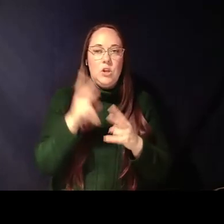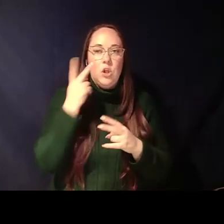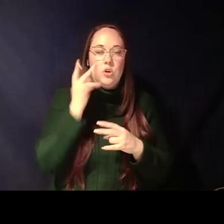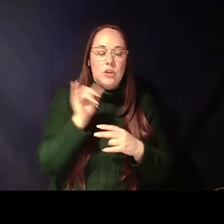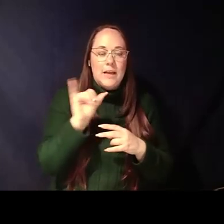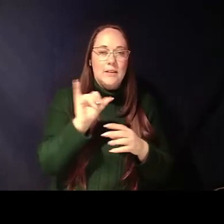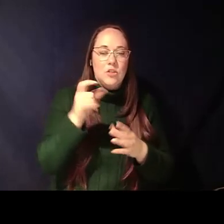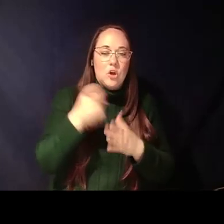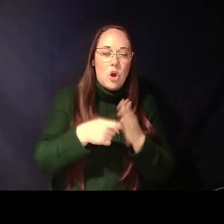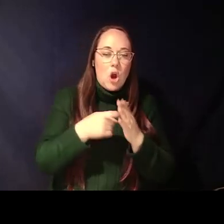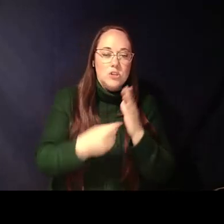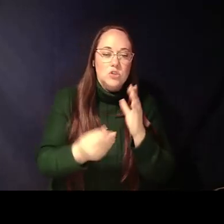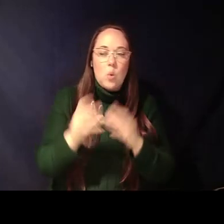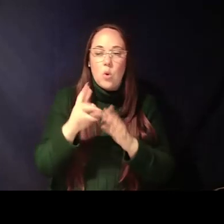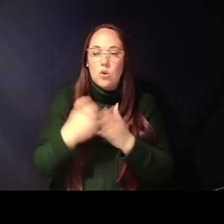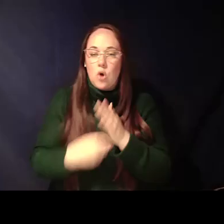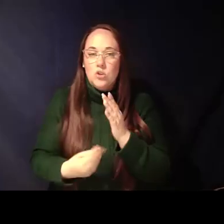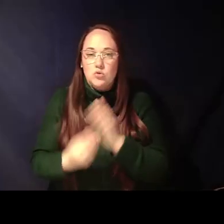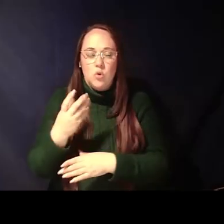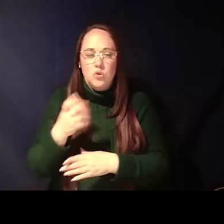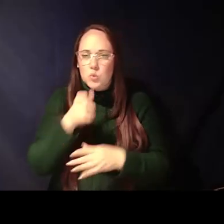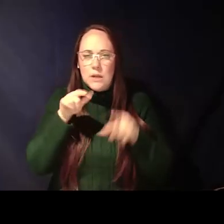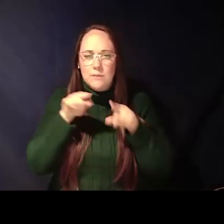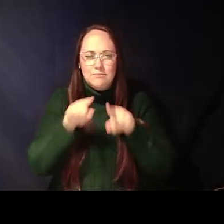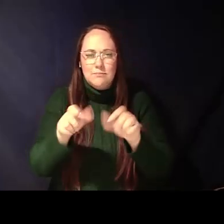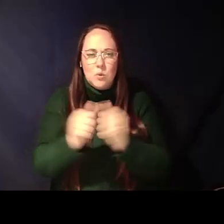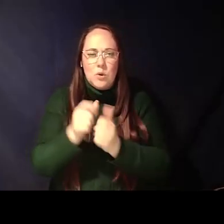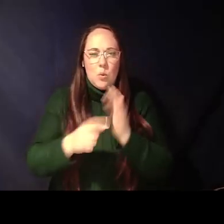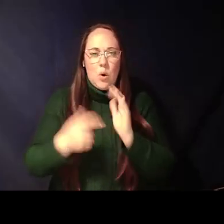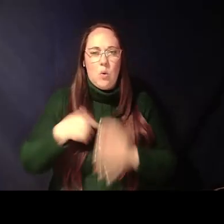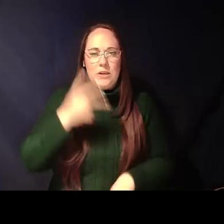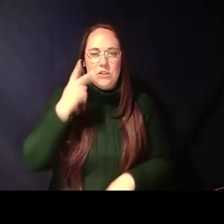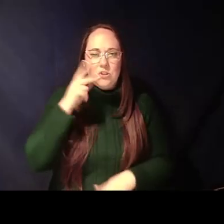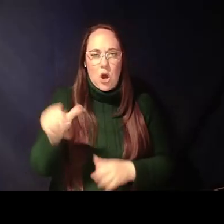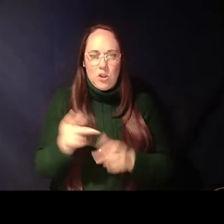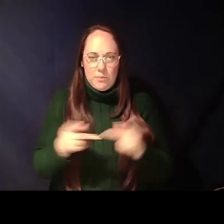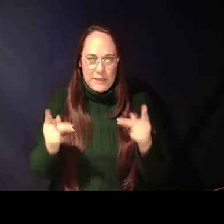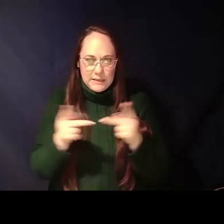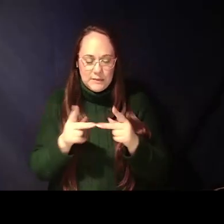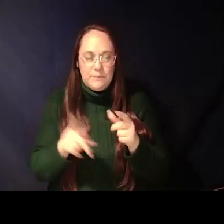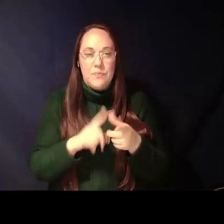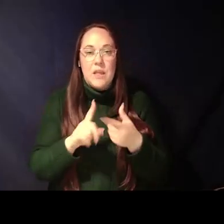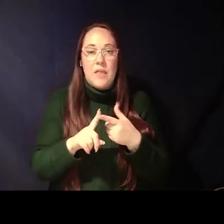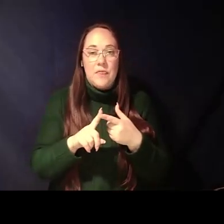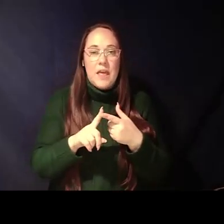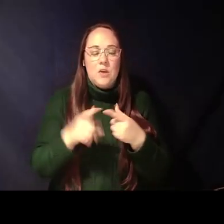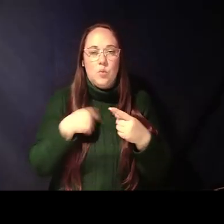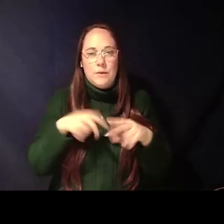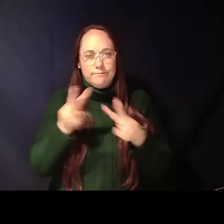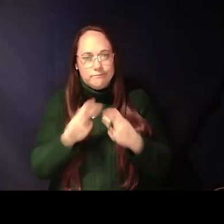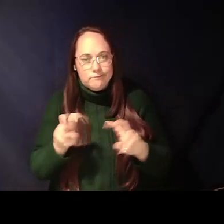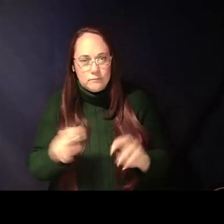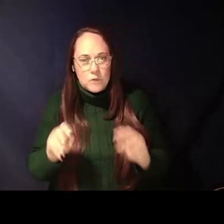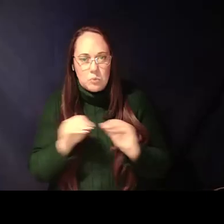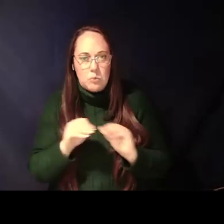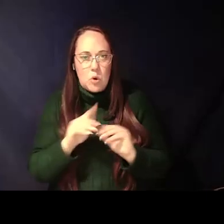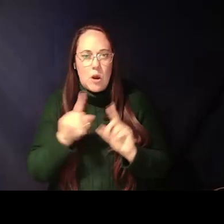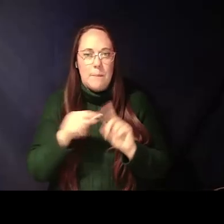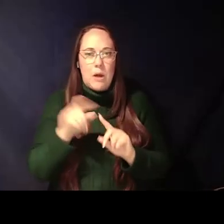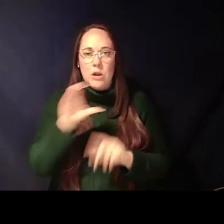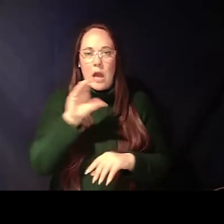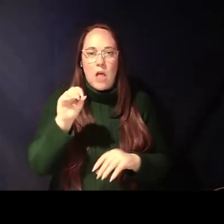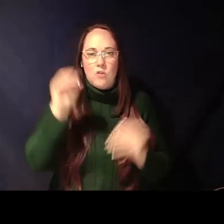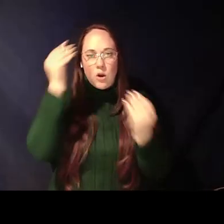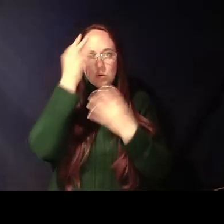or the cost growth was out of line with what we saw elsewhere. Then we went under the hood a bit and looked at Colorado data